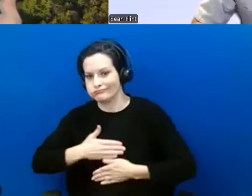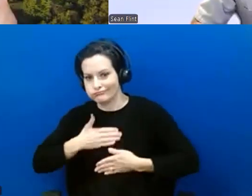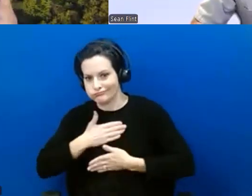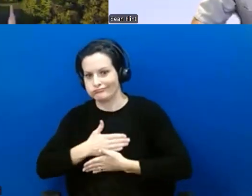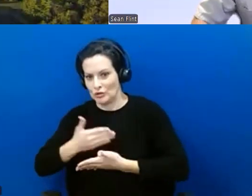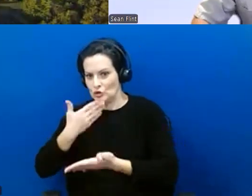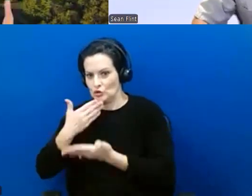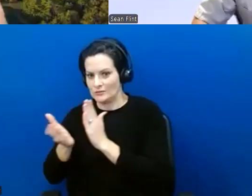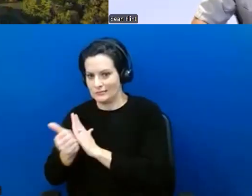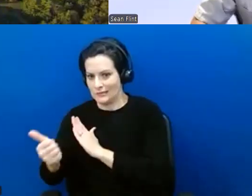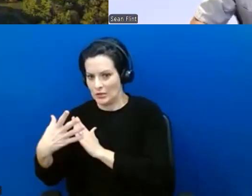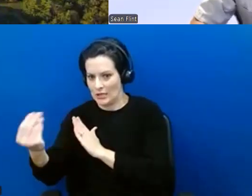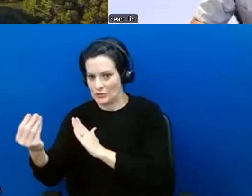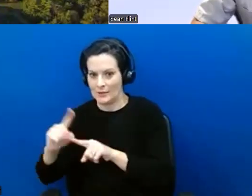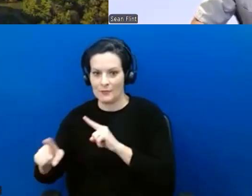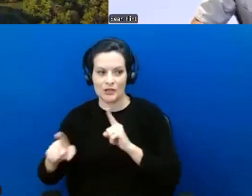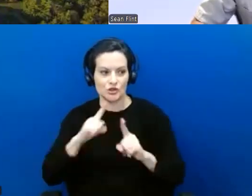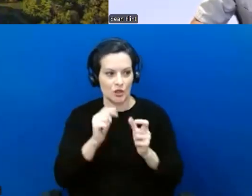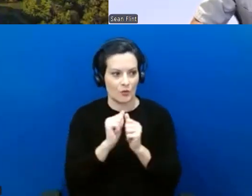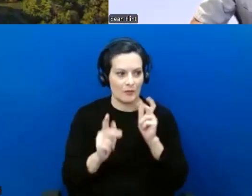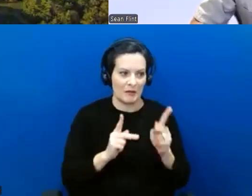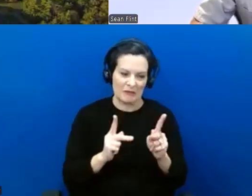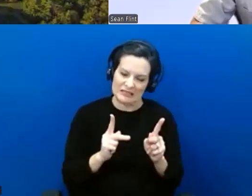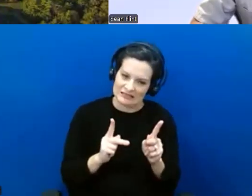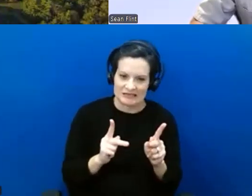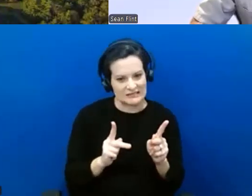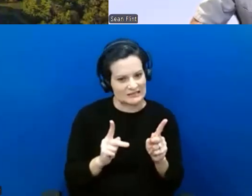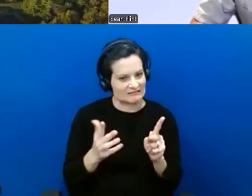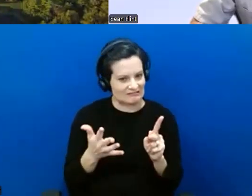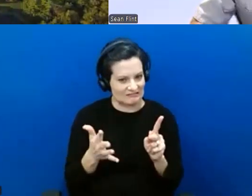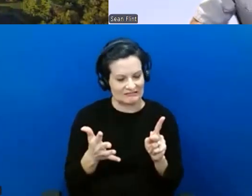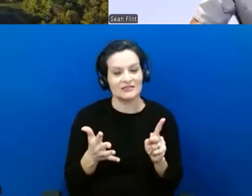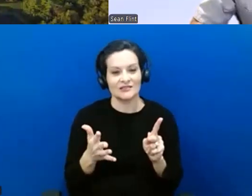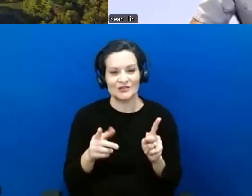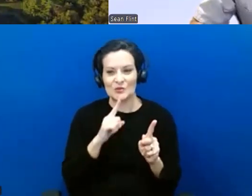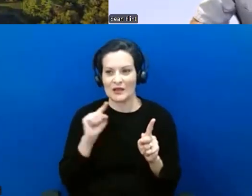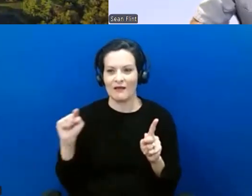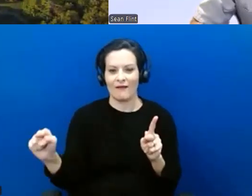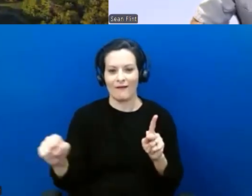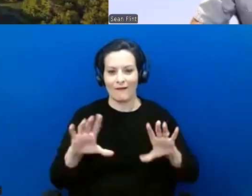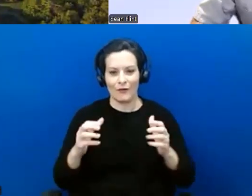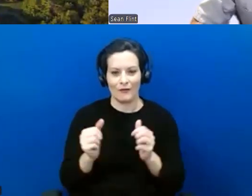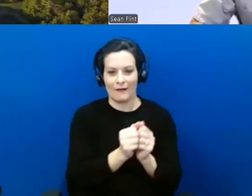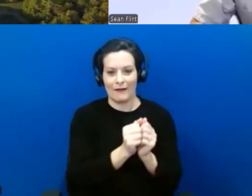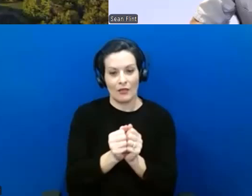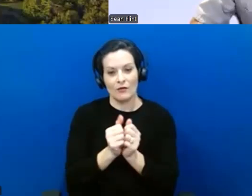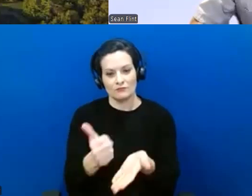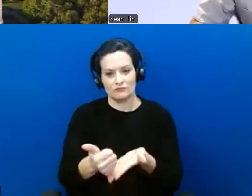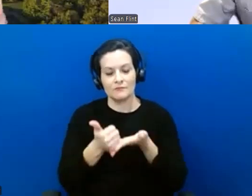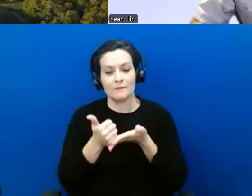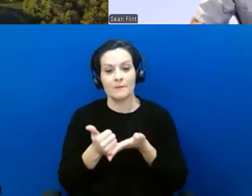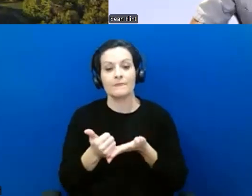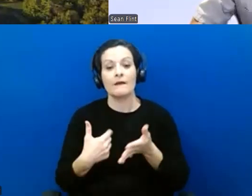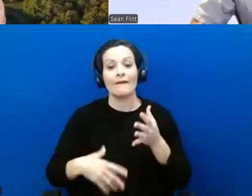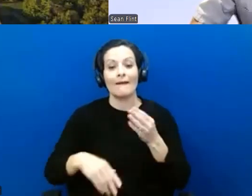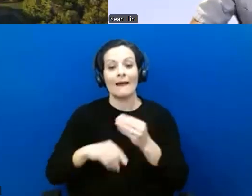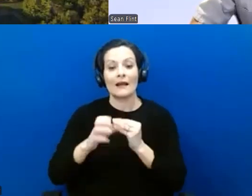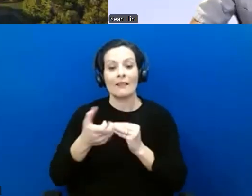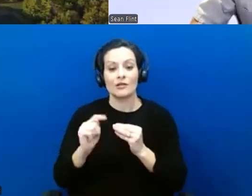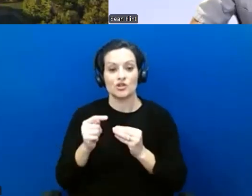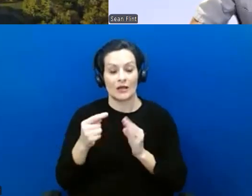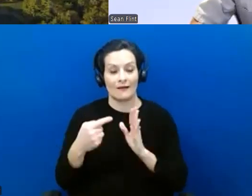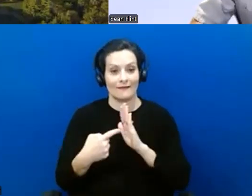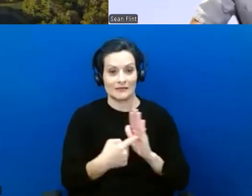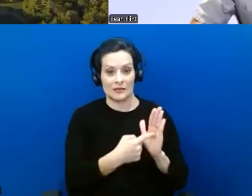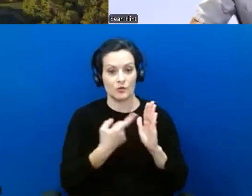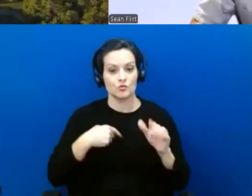talking to other people. And that's for one reason or another. So I just want to point that out. And I want to put some examples in the chat of how we have worked with